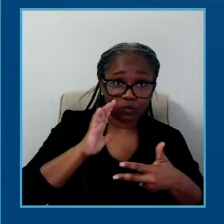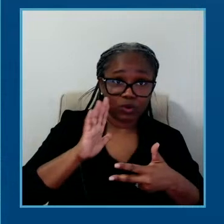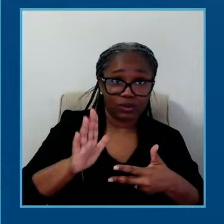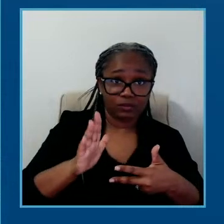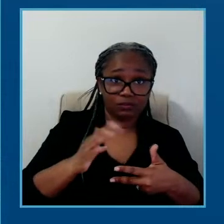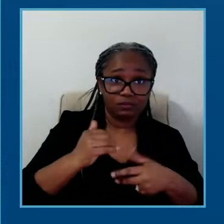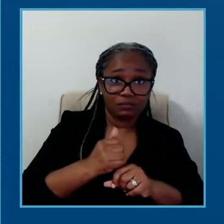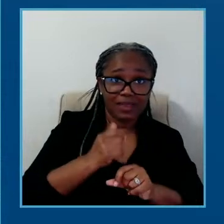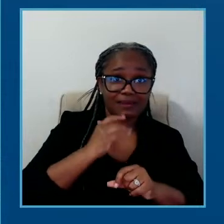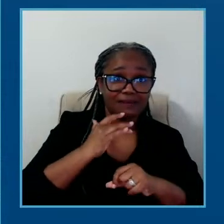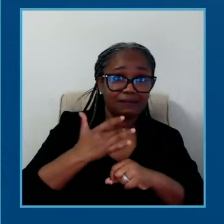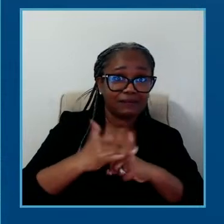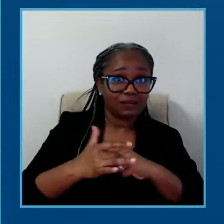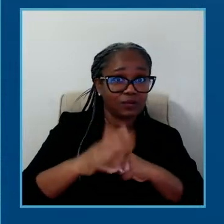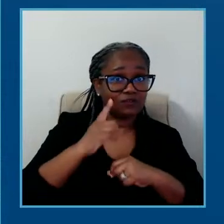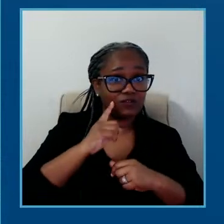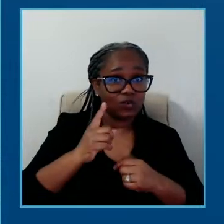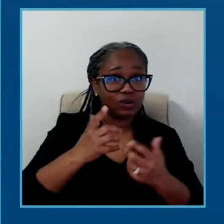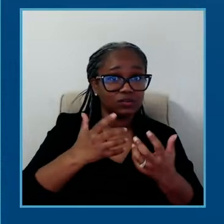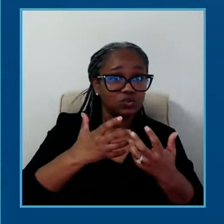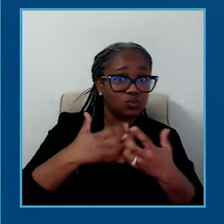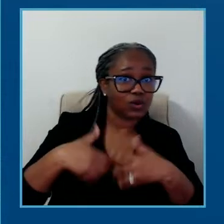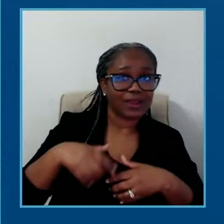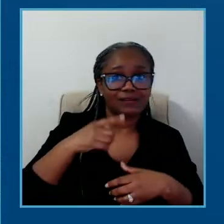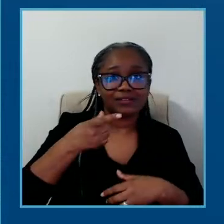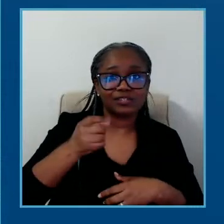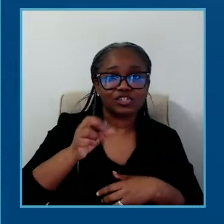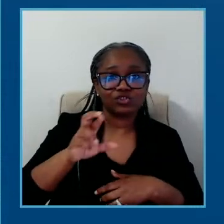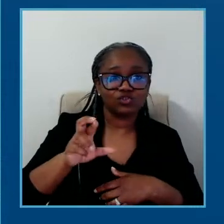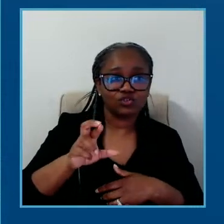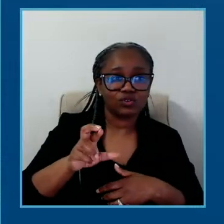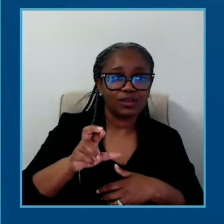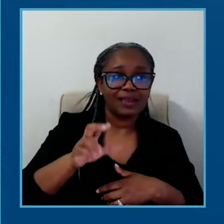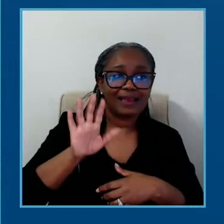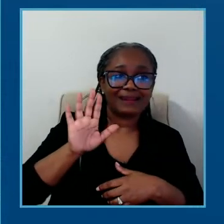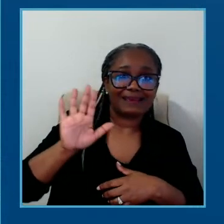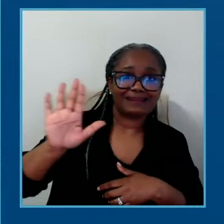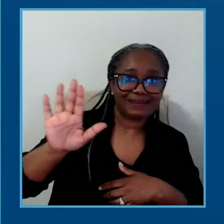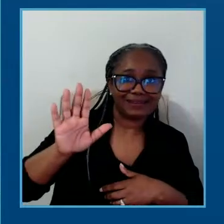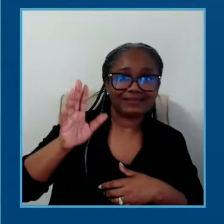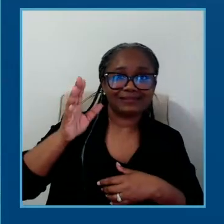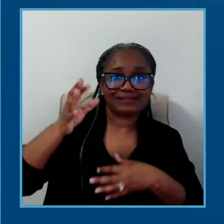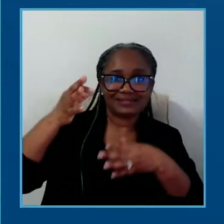worked out the right way. And only in his discretion then do you go to 1. So